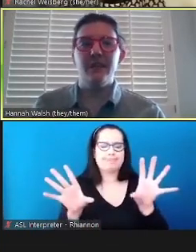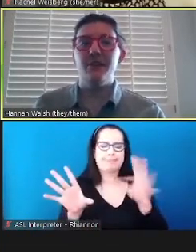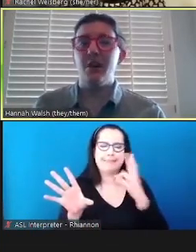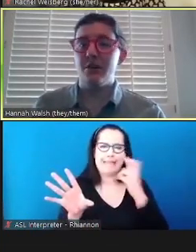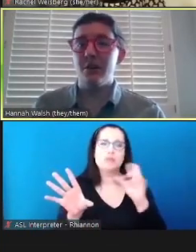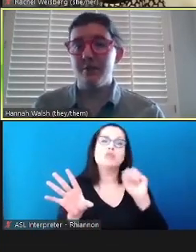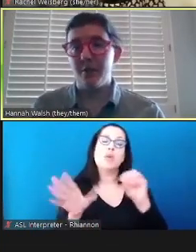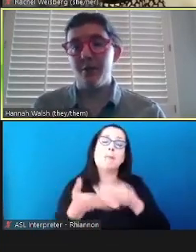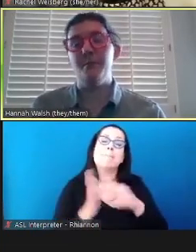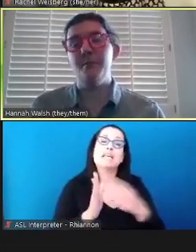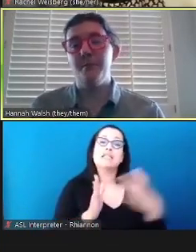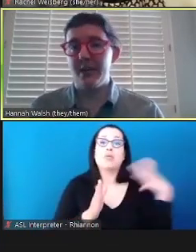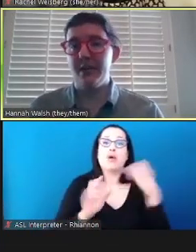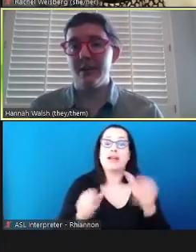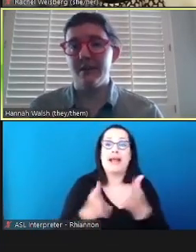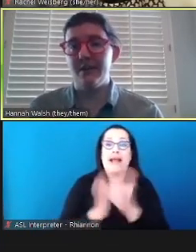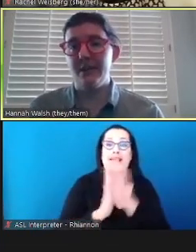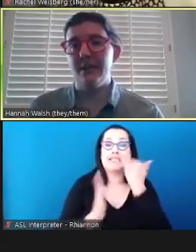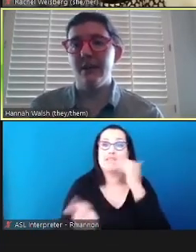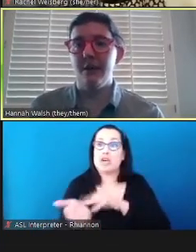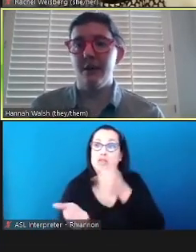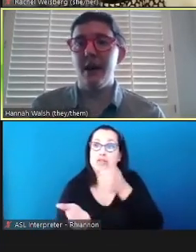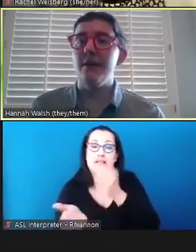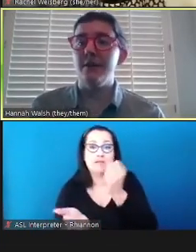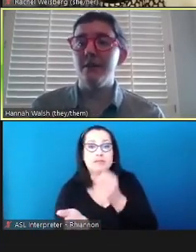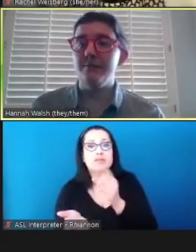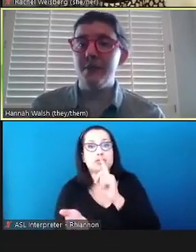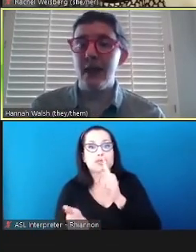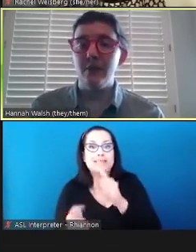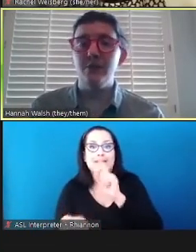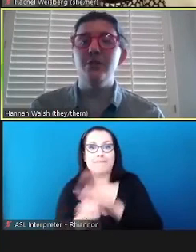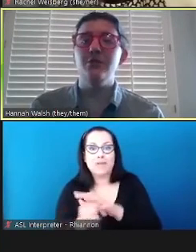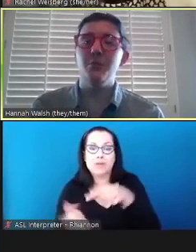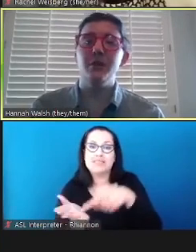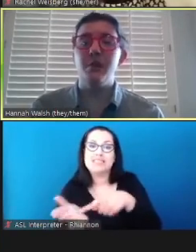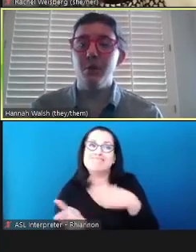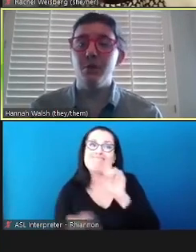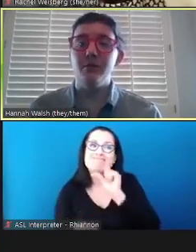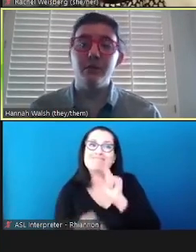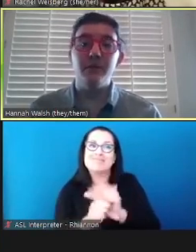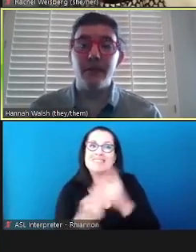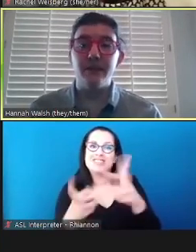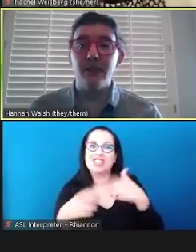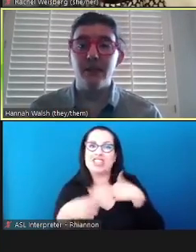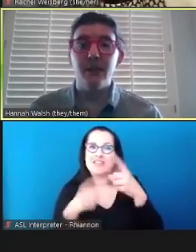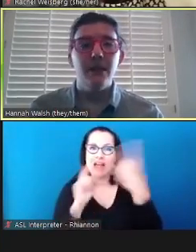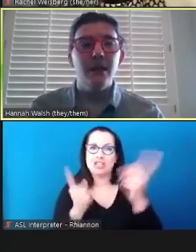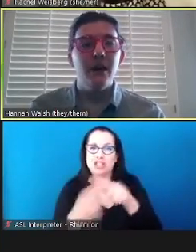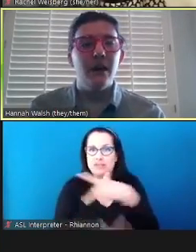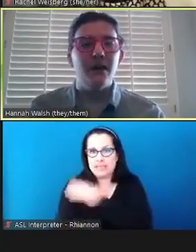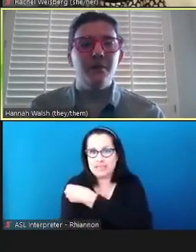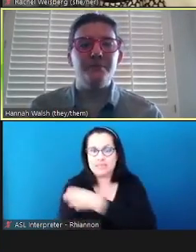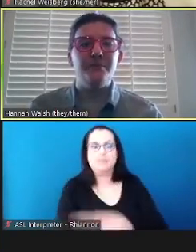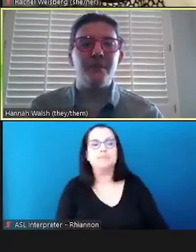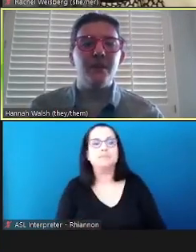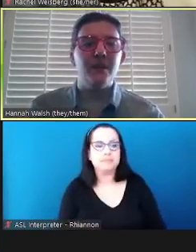that he have a doctor confirm that he does indeed have an allergy to one of the components of the vaccine.